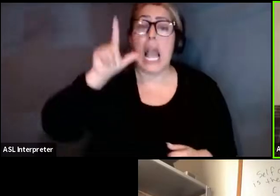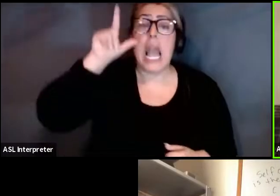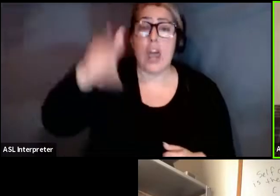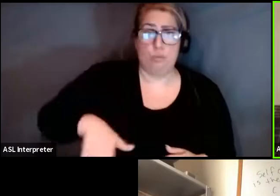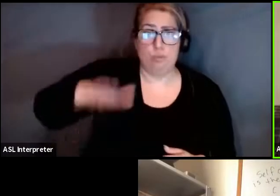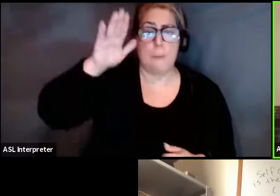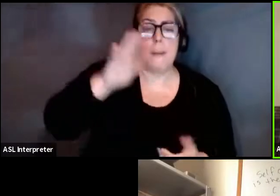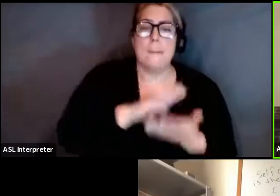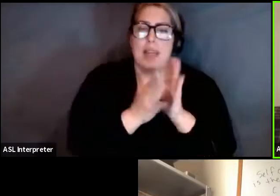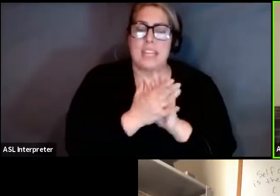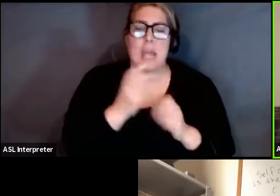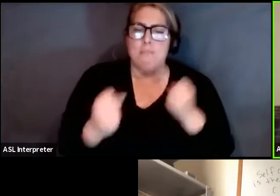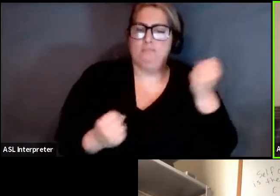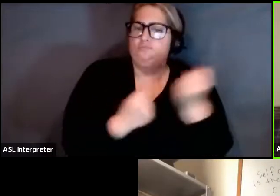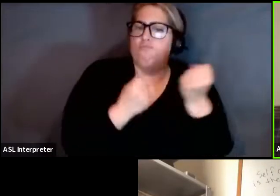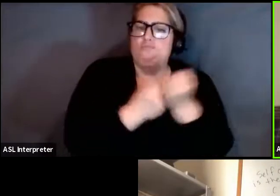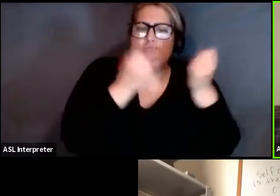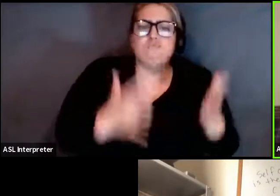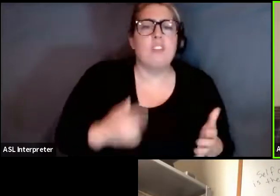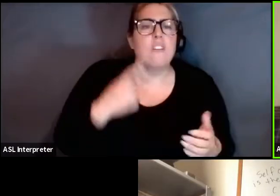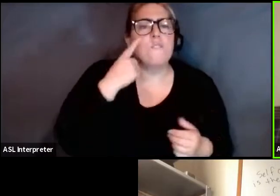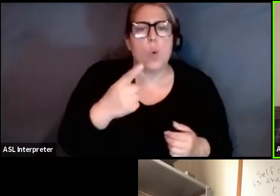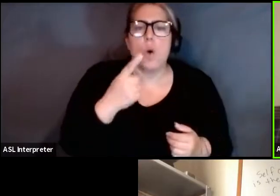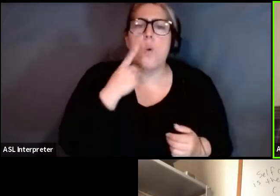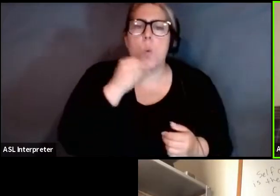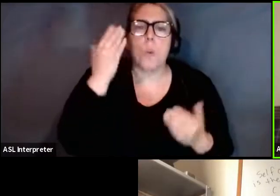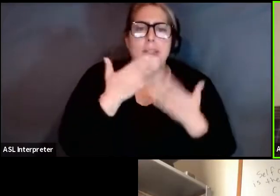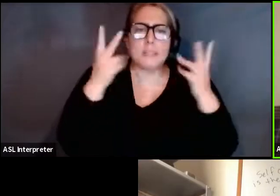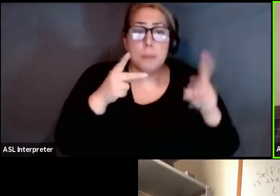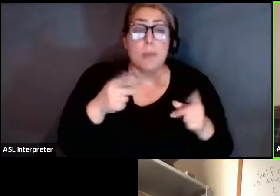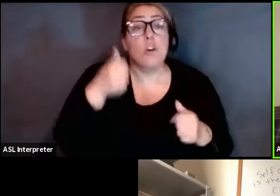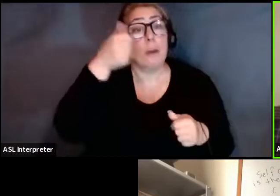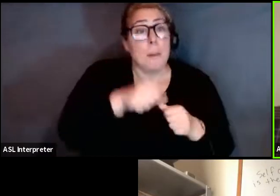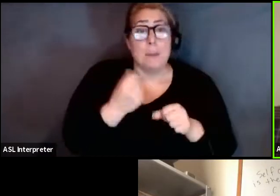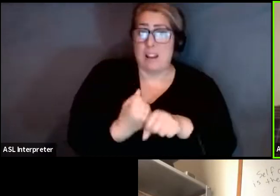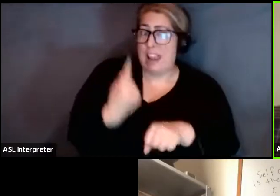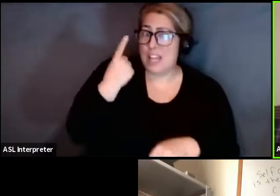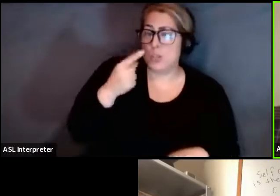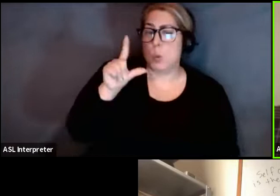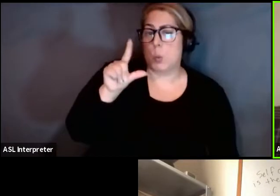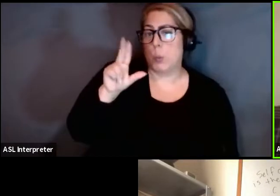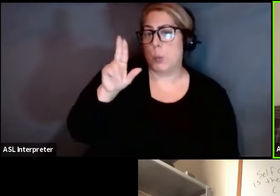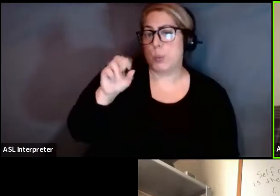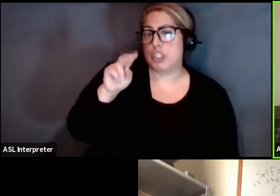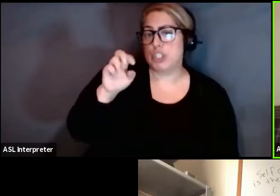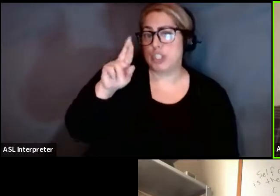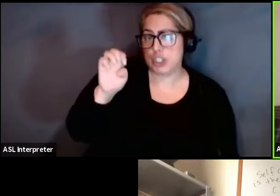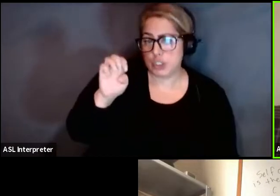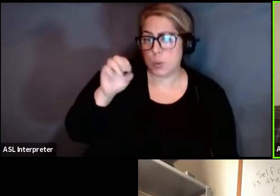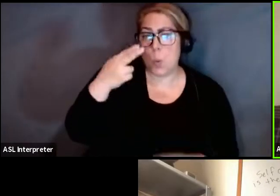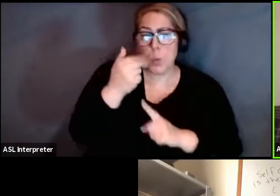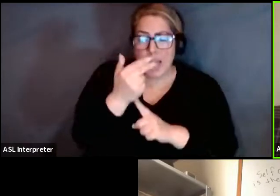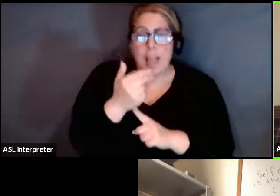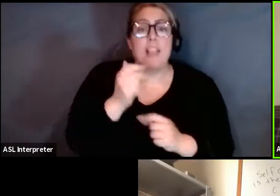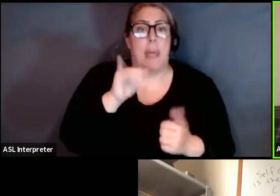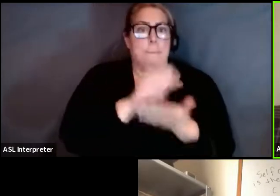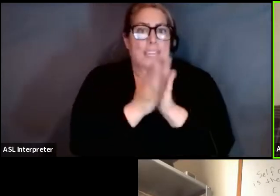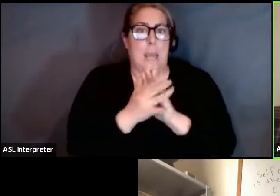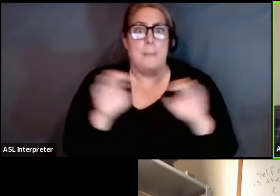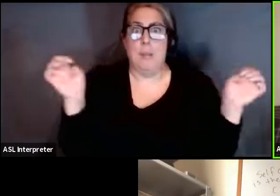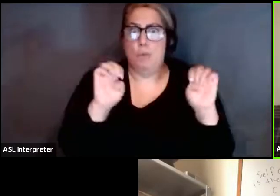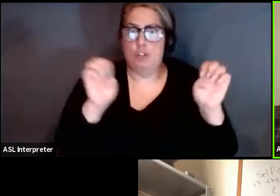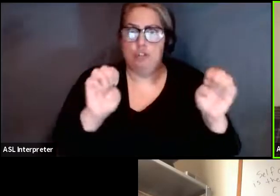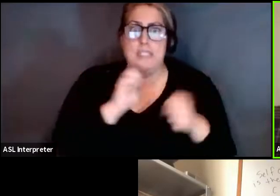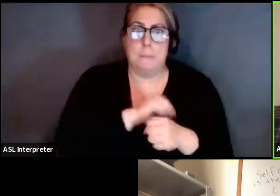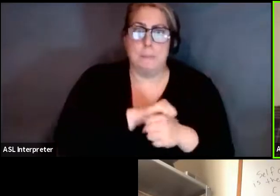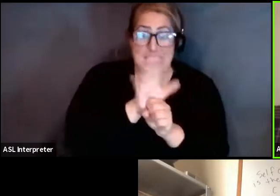last year when the Lucerne Hotel on the Upper West Side was turned into an emergency pandemic shelter and then